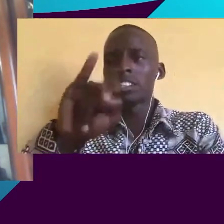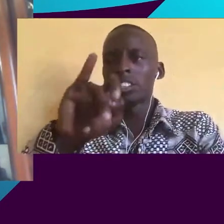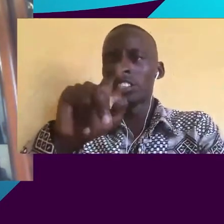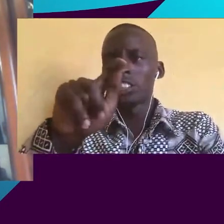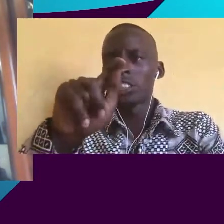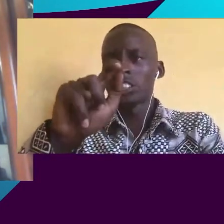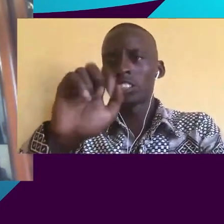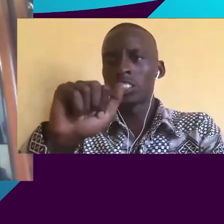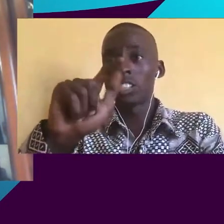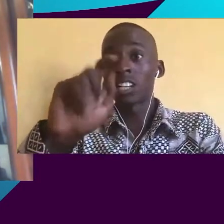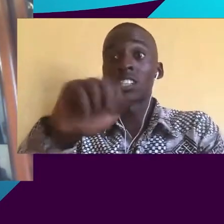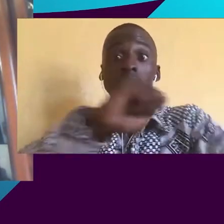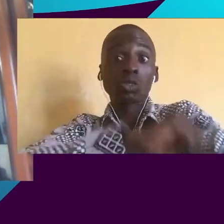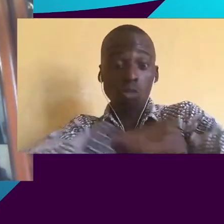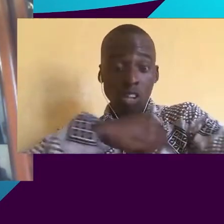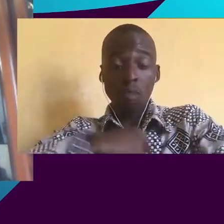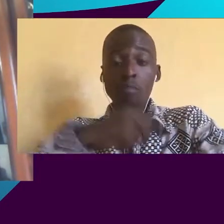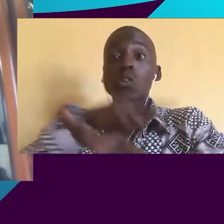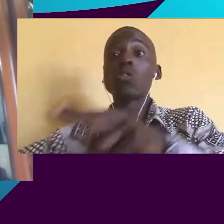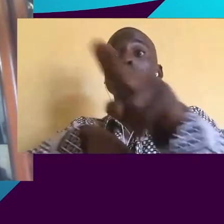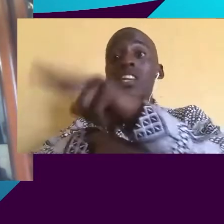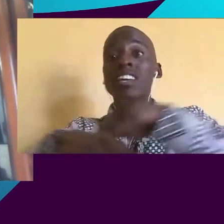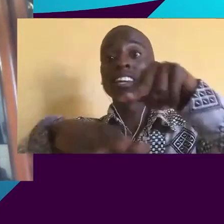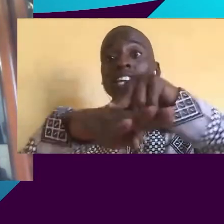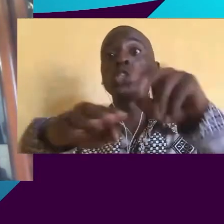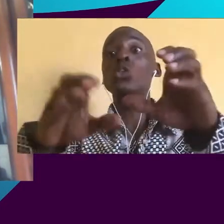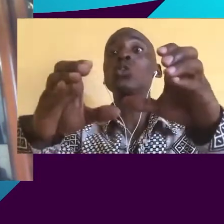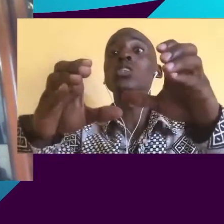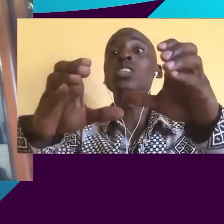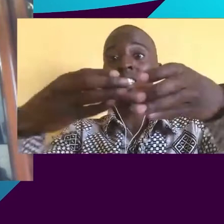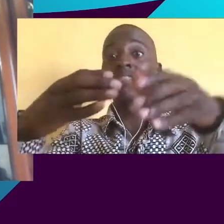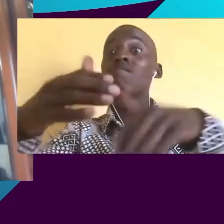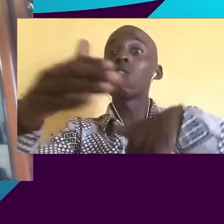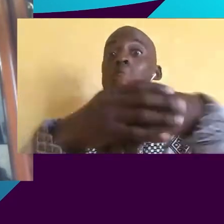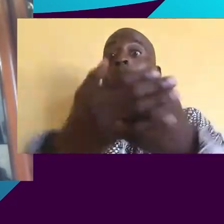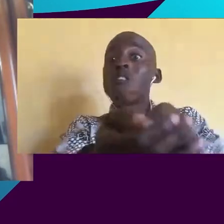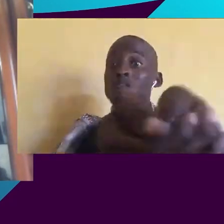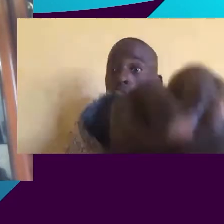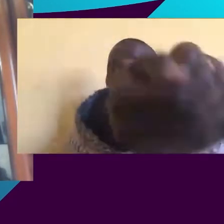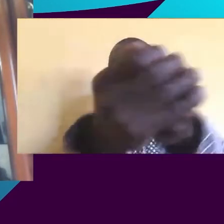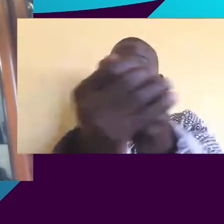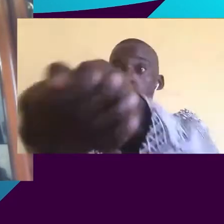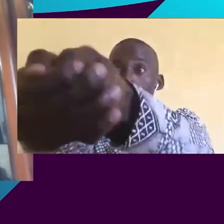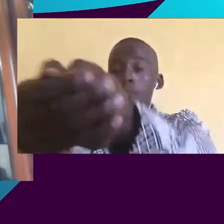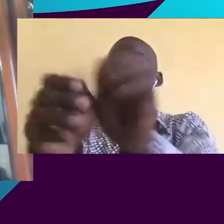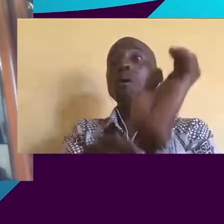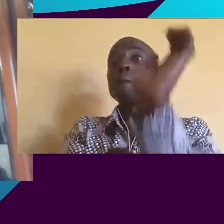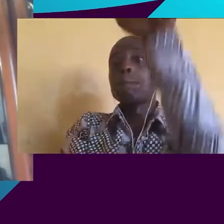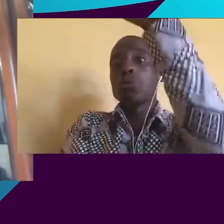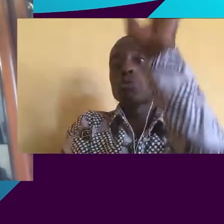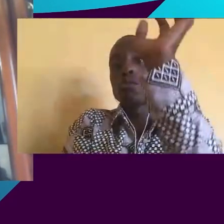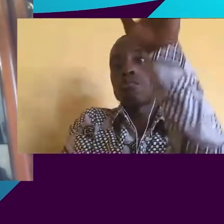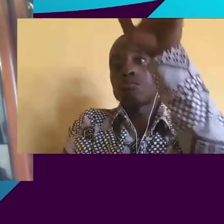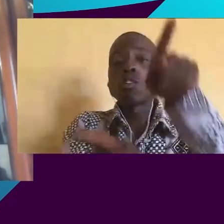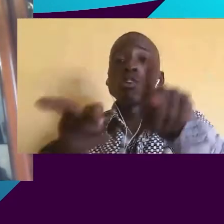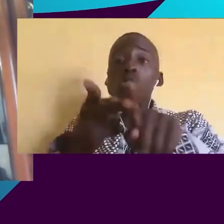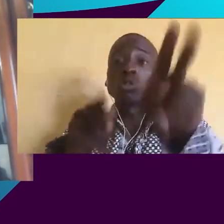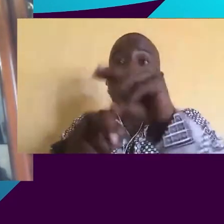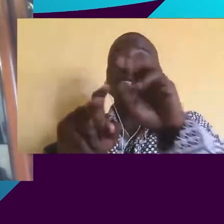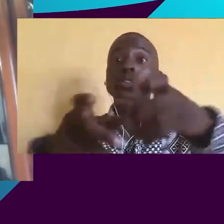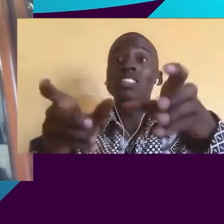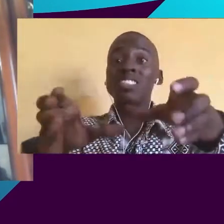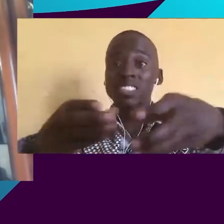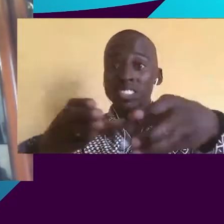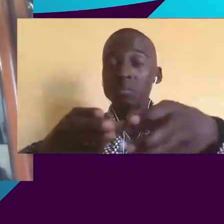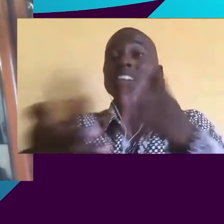you I've been on the national team for volleyball, national team for basketball, national team as an athlete. I've